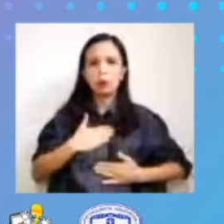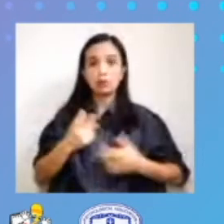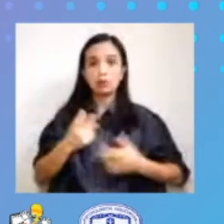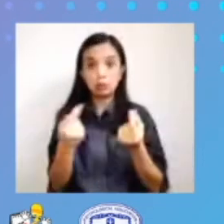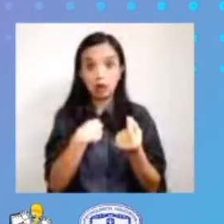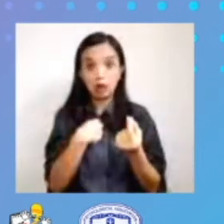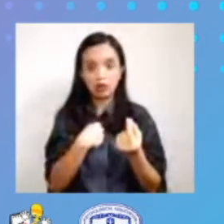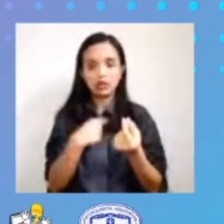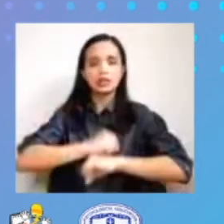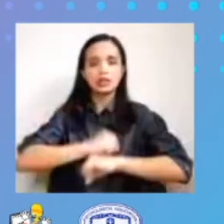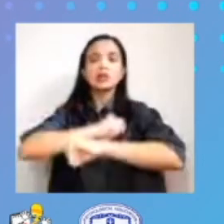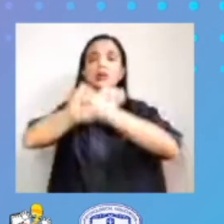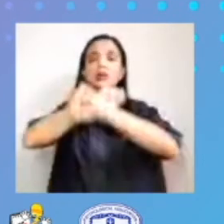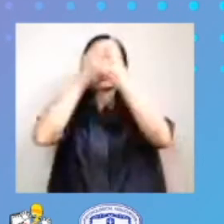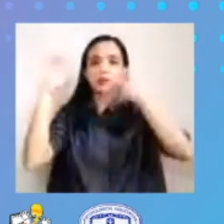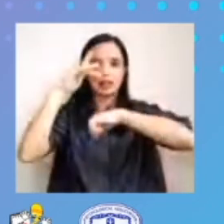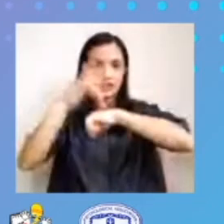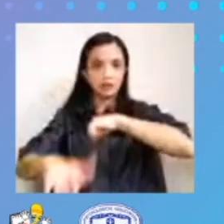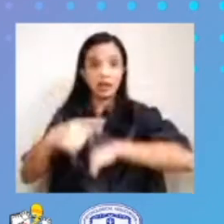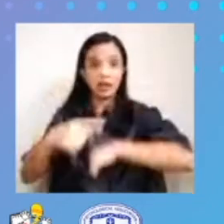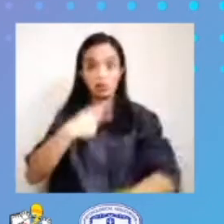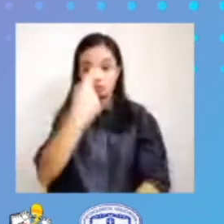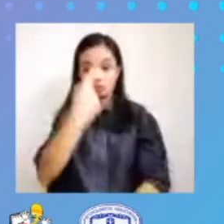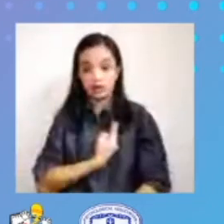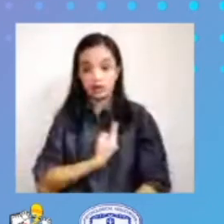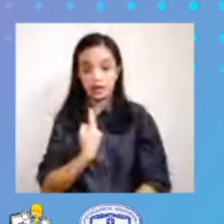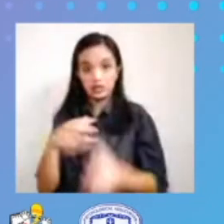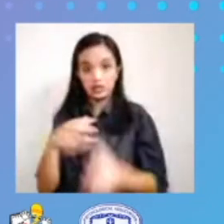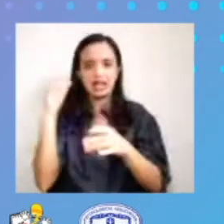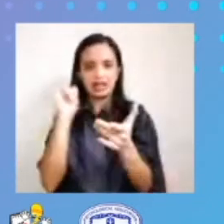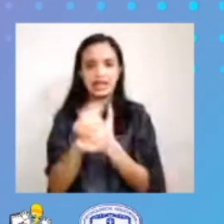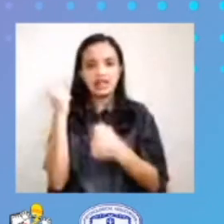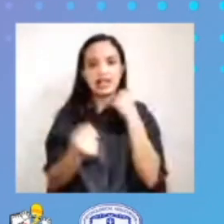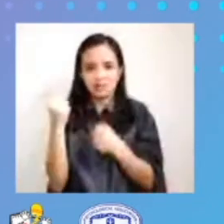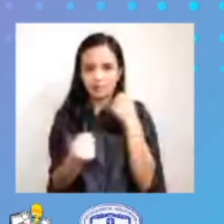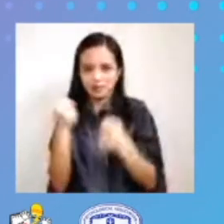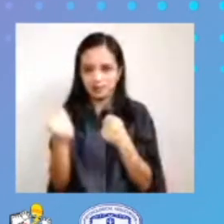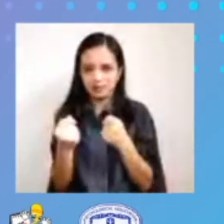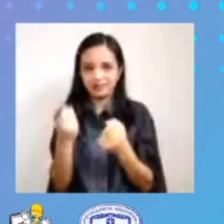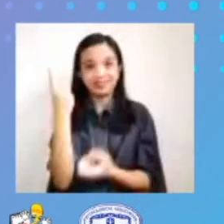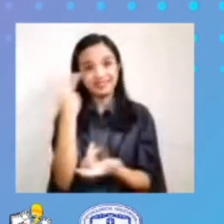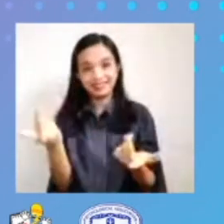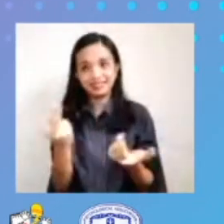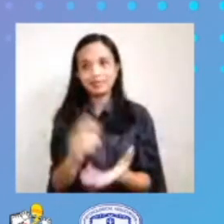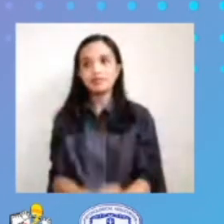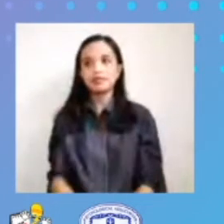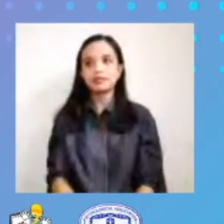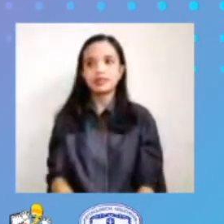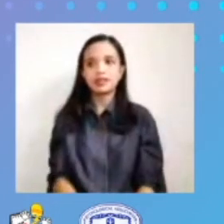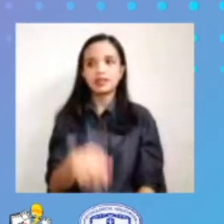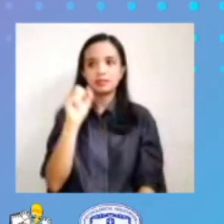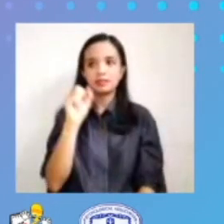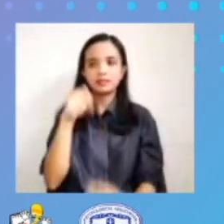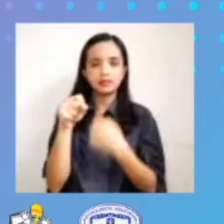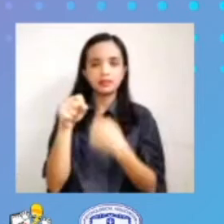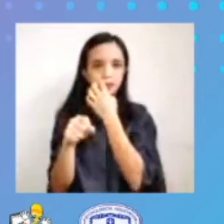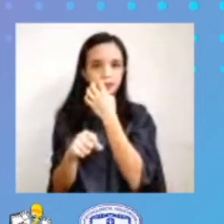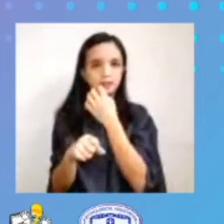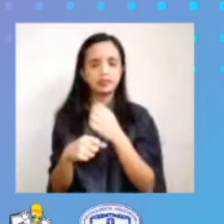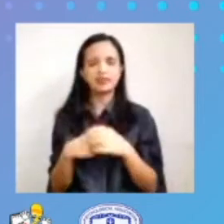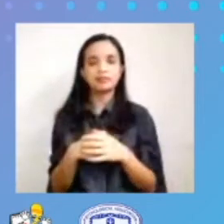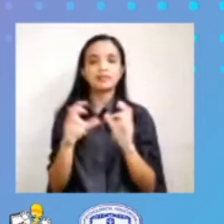those. But we also need to exercise our hearts. So the cardiovascular exercise is actually one of the best things that we can do for